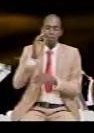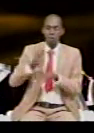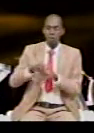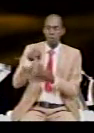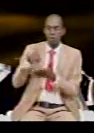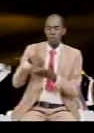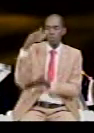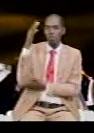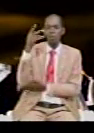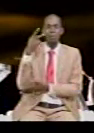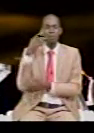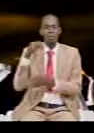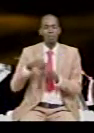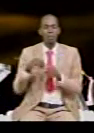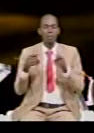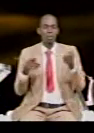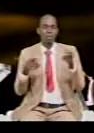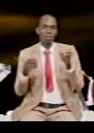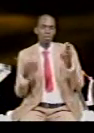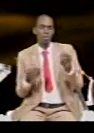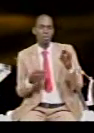Genesis chapter 2 in verse 17.